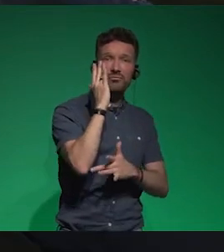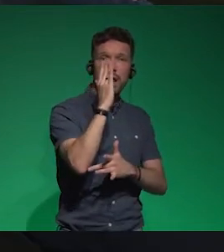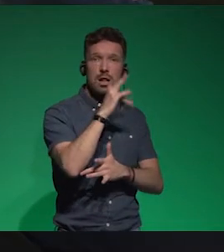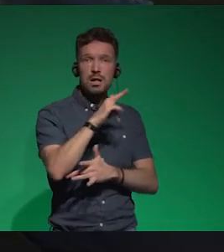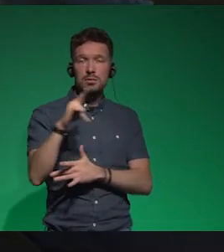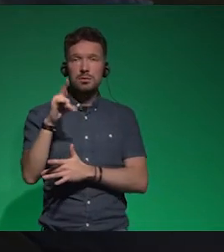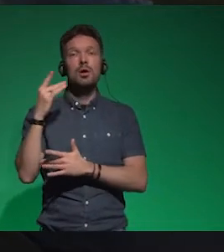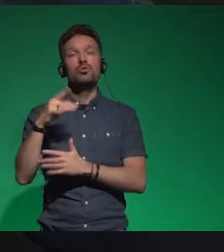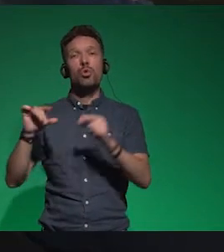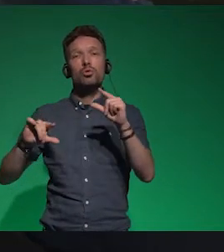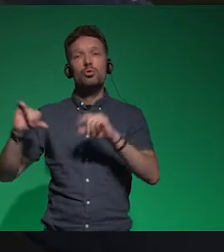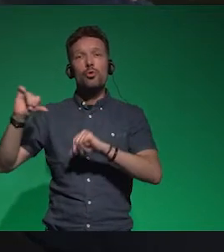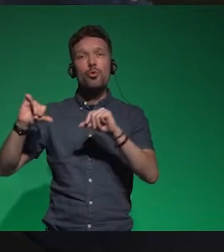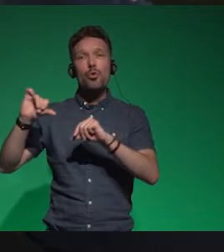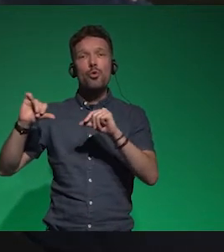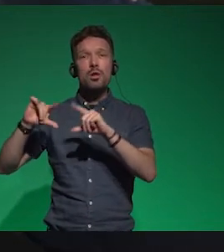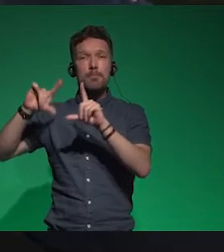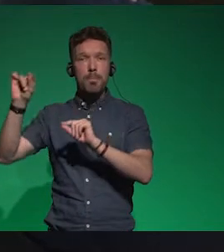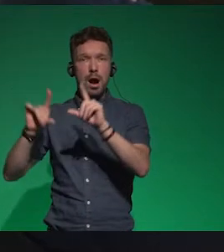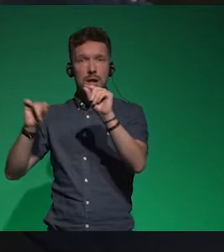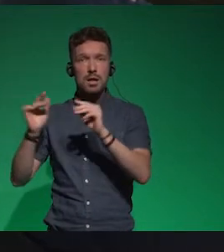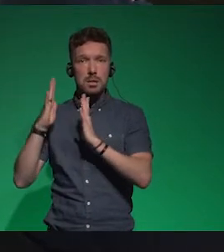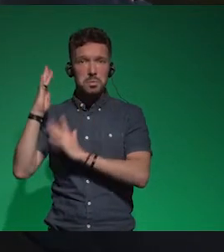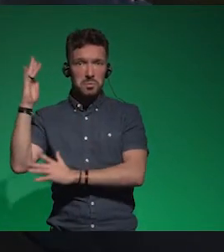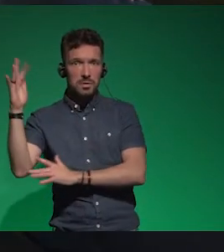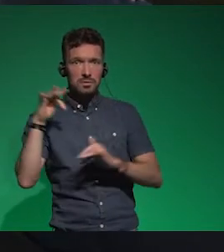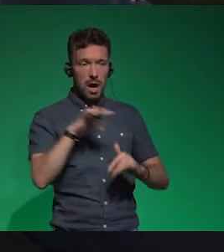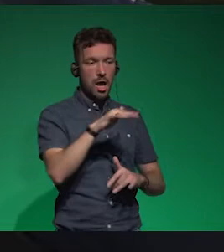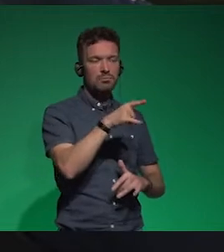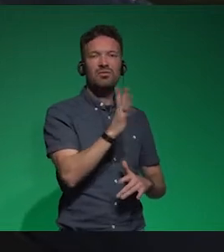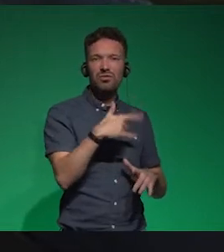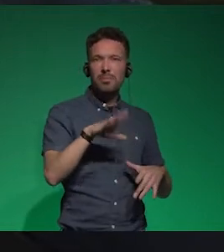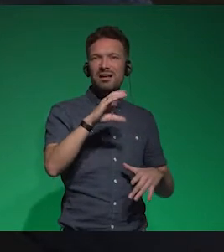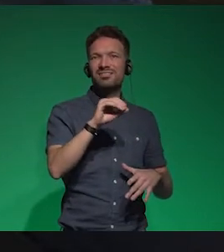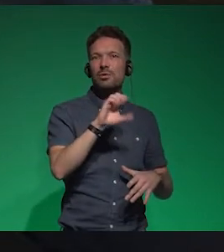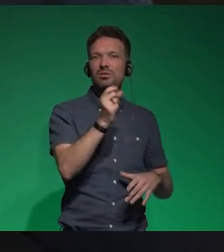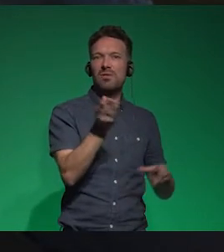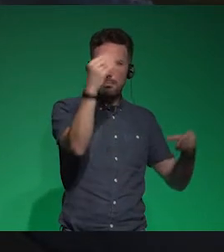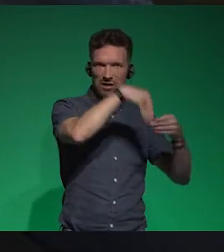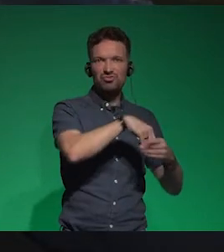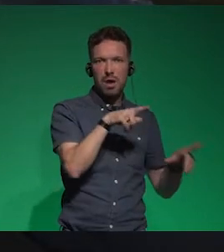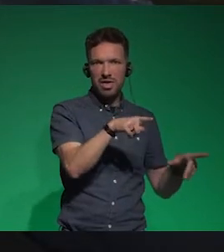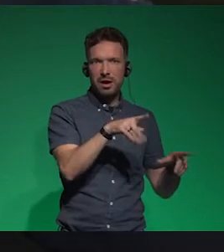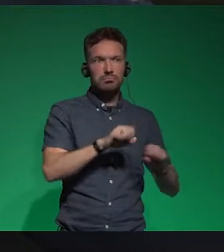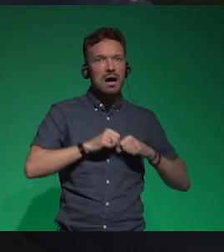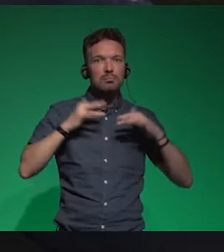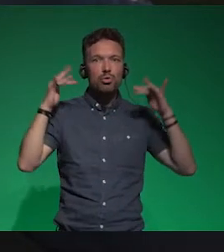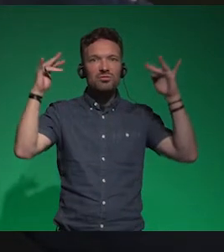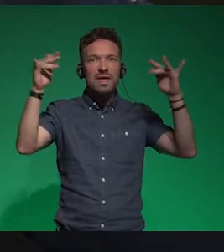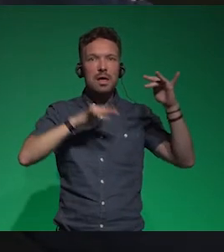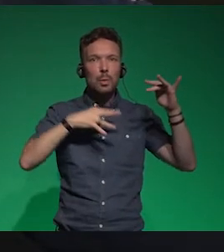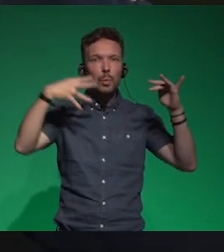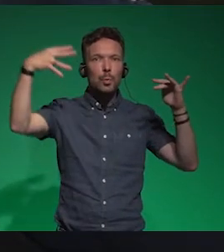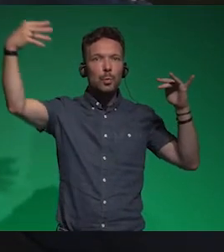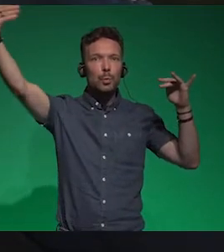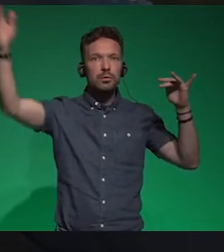atmosphere. So just by comparing these two land surfaces, you can really see that that is CO2 that has been removed somewhere else.